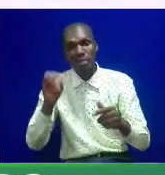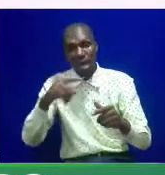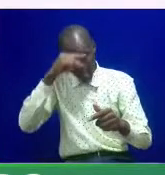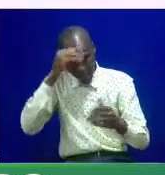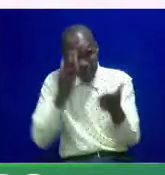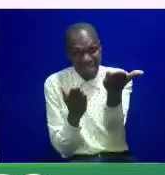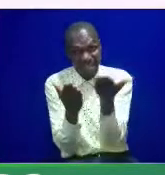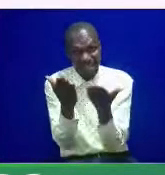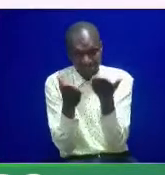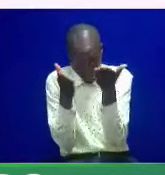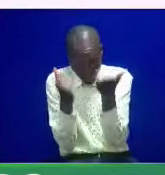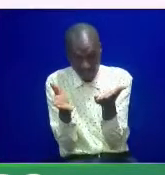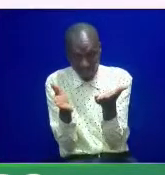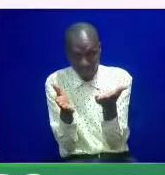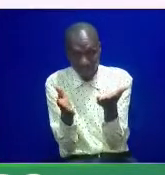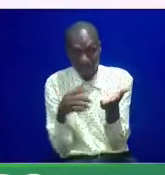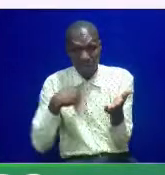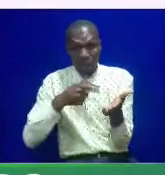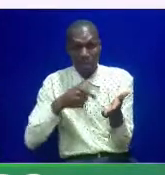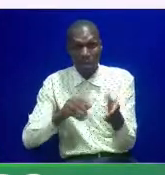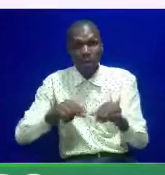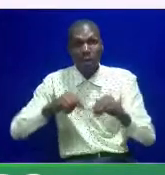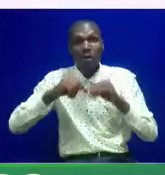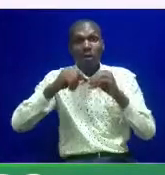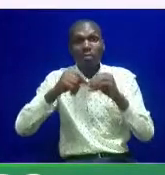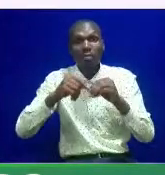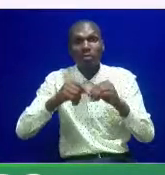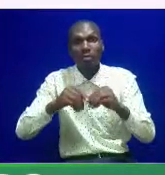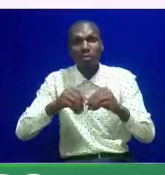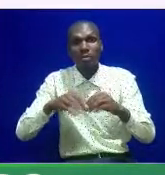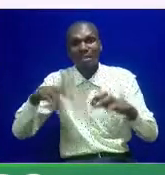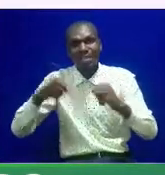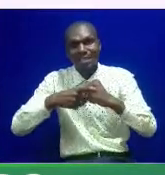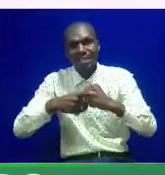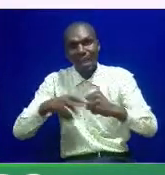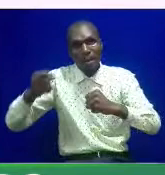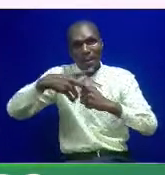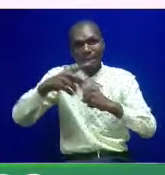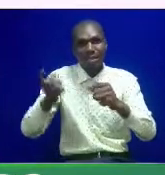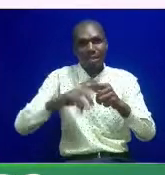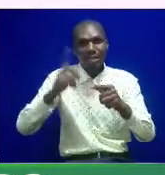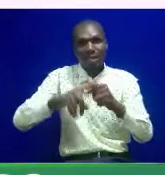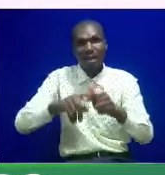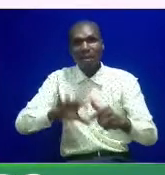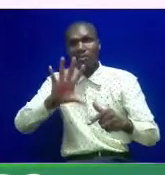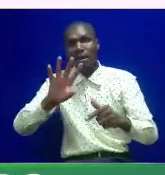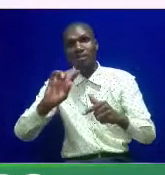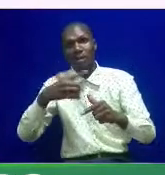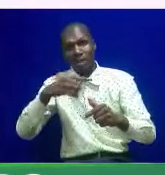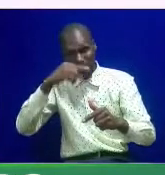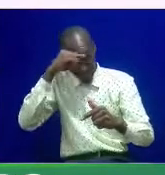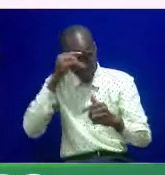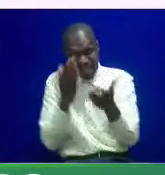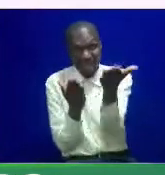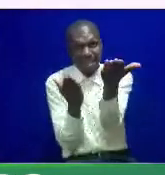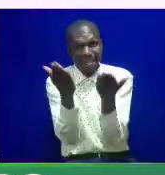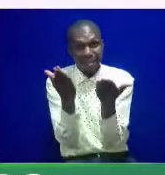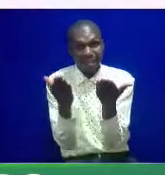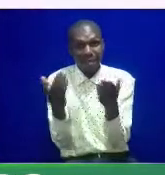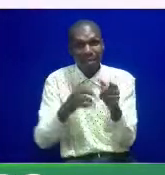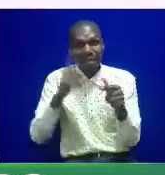on digital platforms. We are going to roll out in the next 6 months a minimum of 5,000 government services